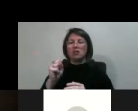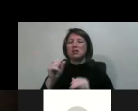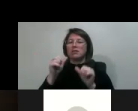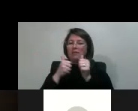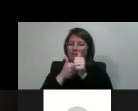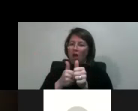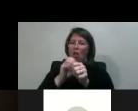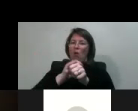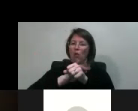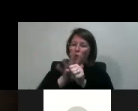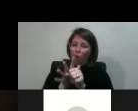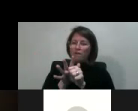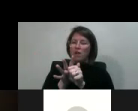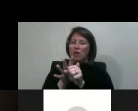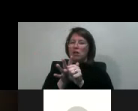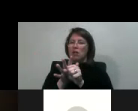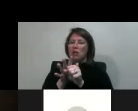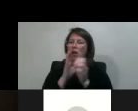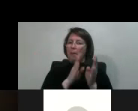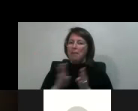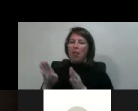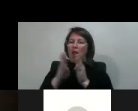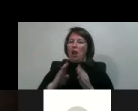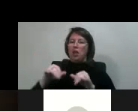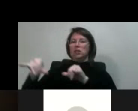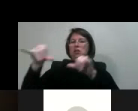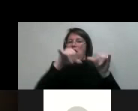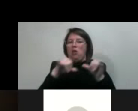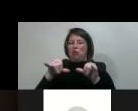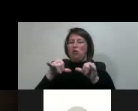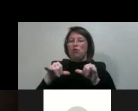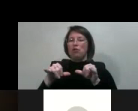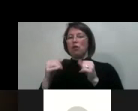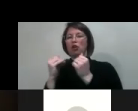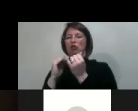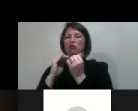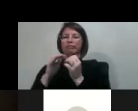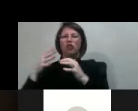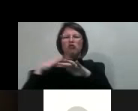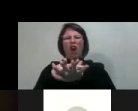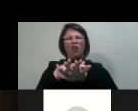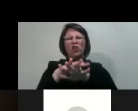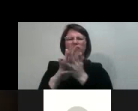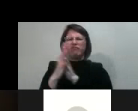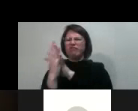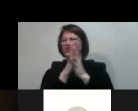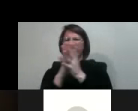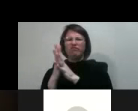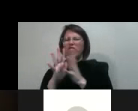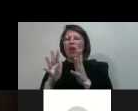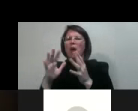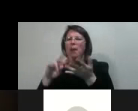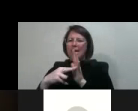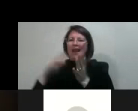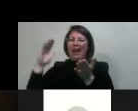COVID, or trying to the our planning standard of crowding. So that's the reduced crowding and trying to plan for many fewer people